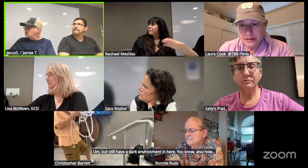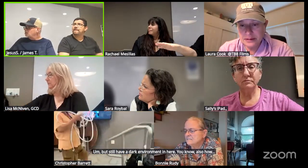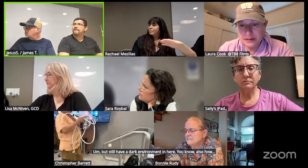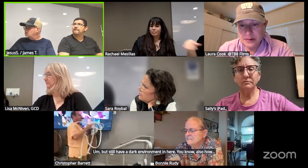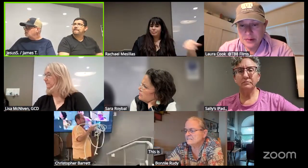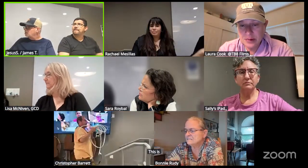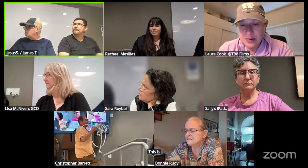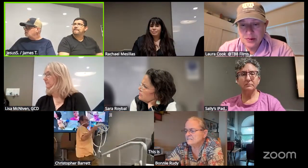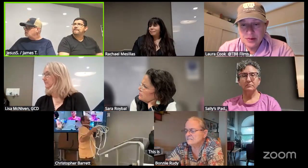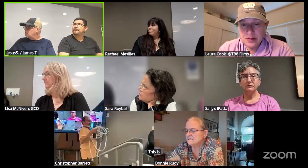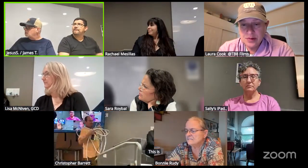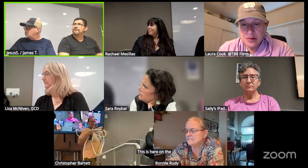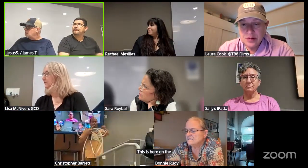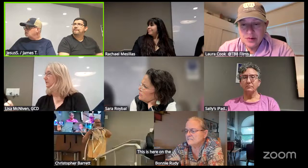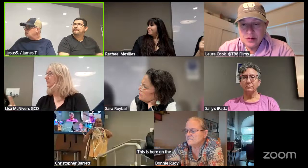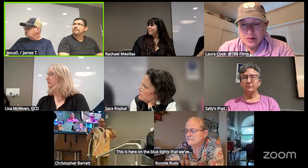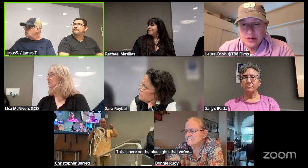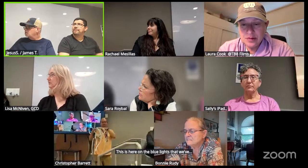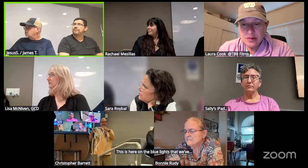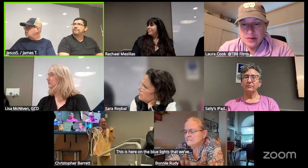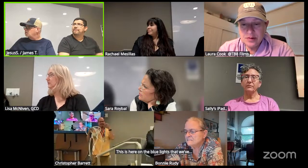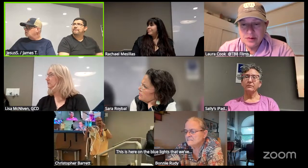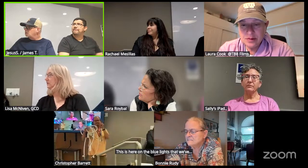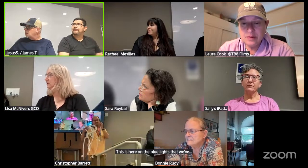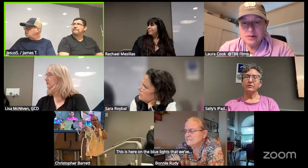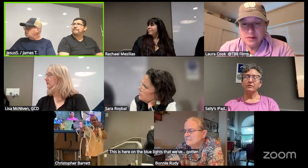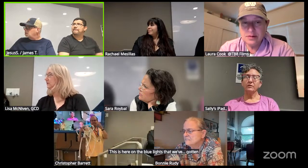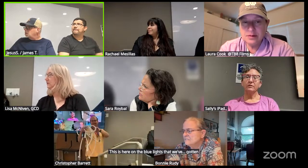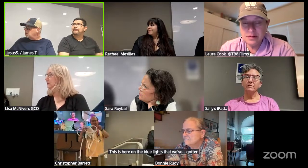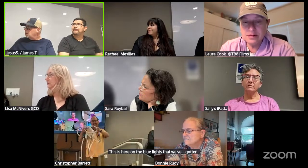here are the blue lights that we've gotten.